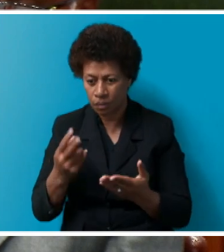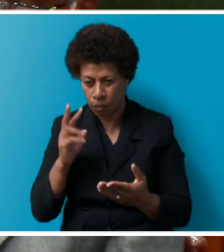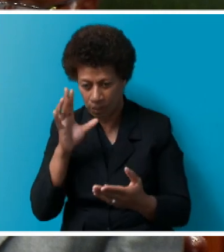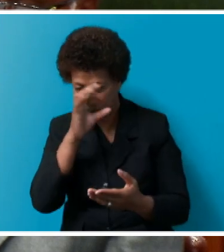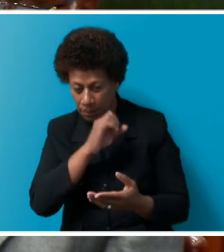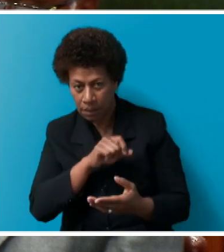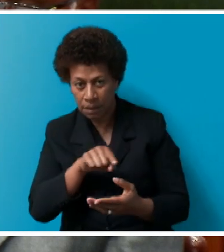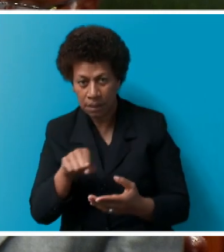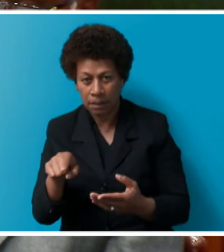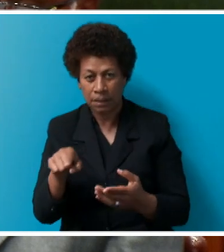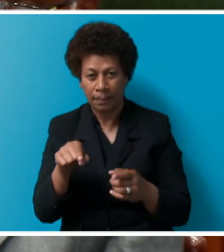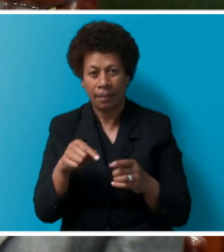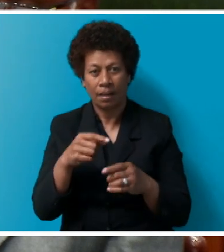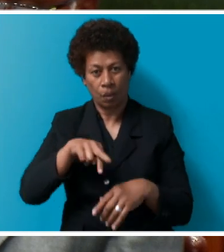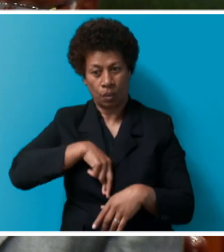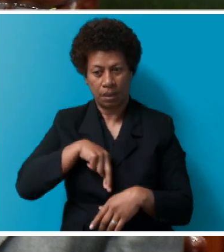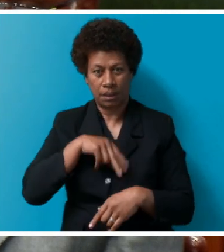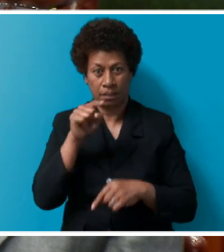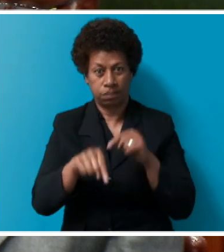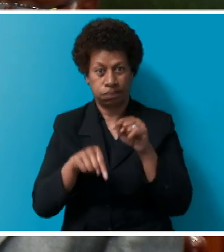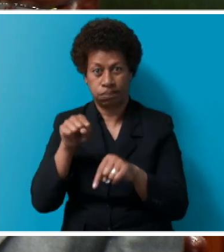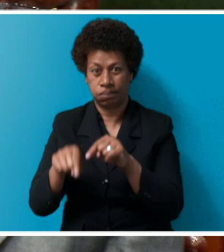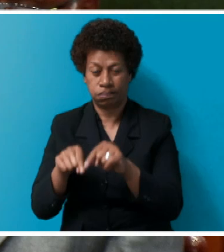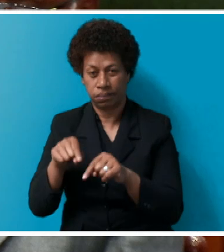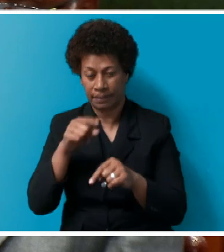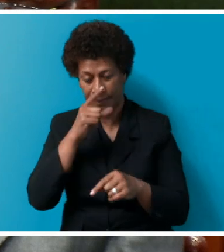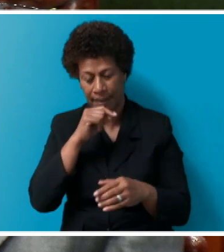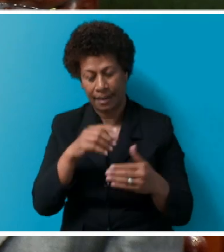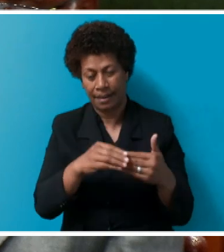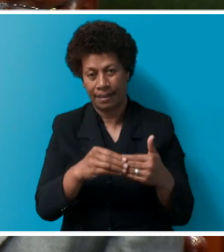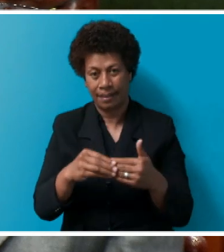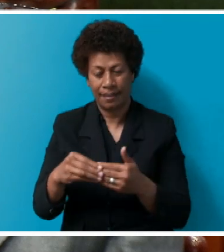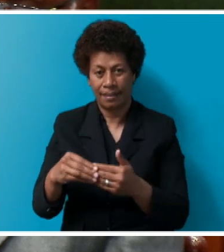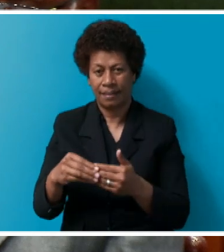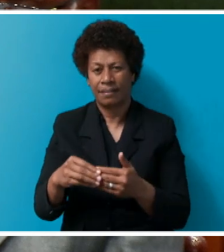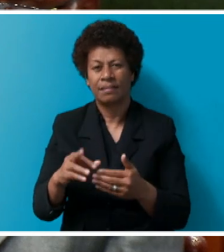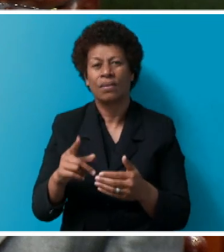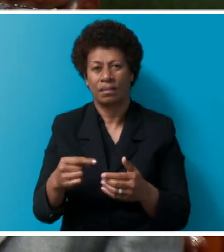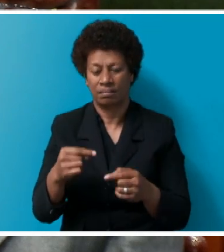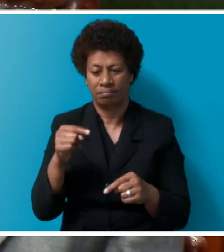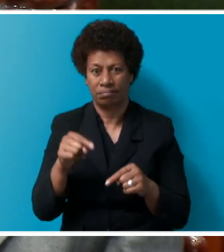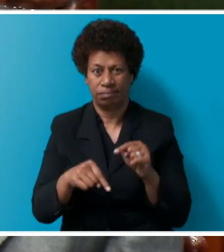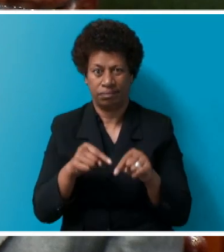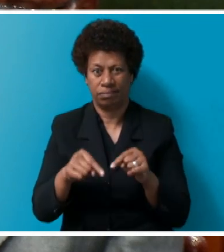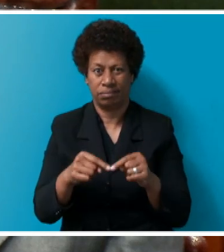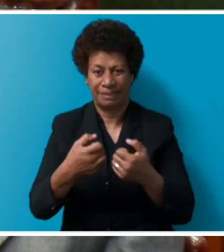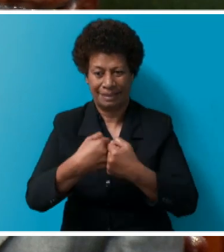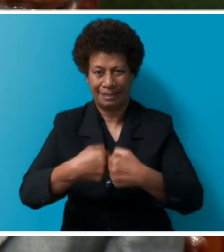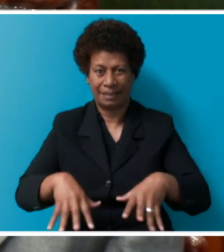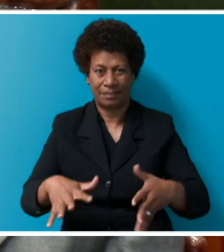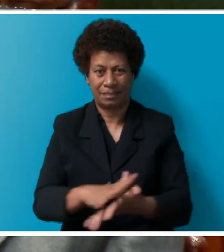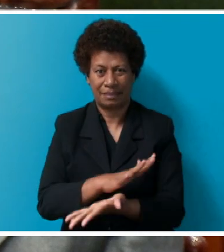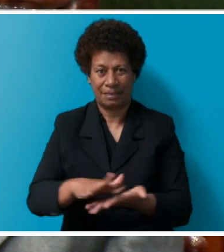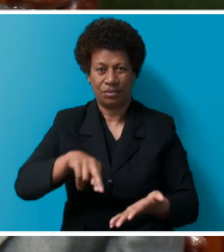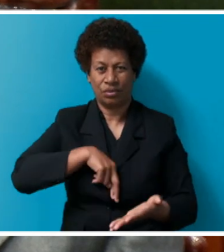extremism or religious intolerance that could lead to sacrilegious acts. This enables timely interventions